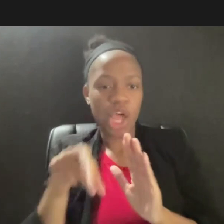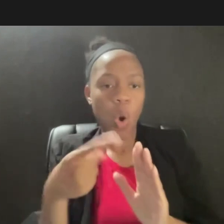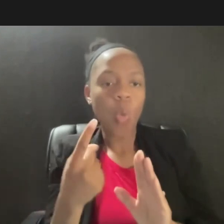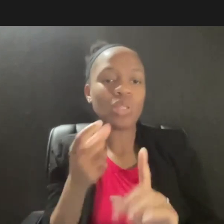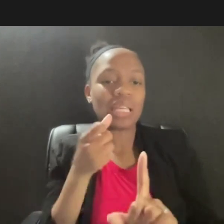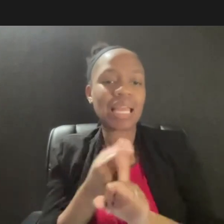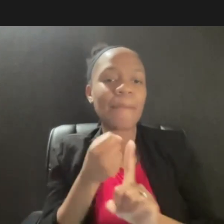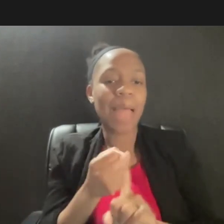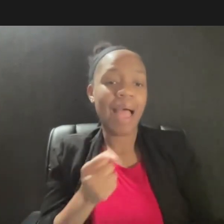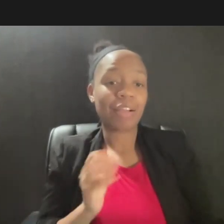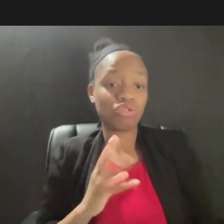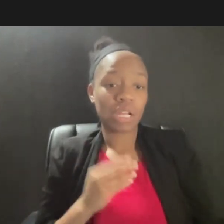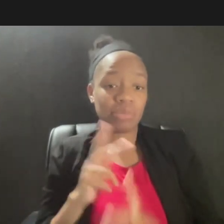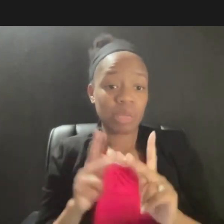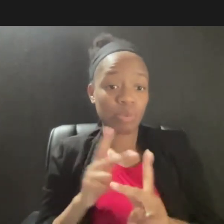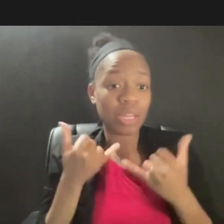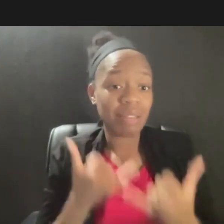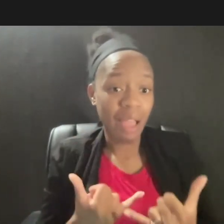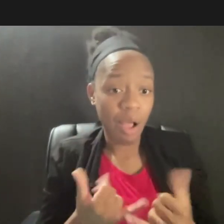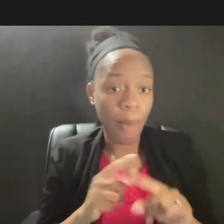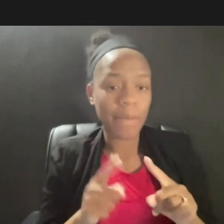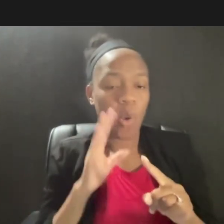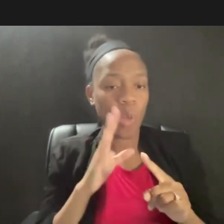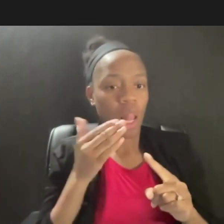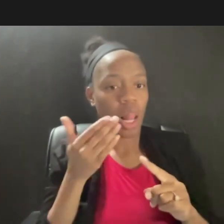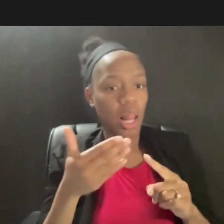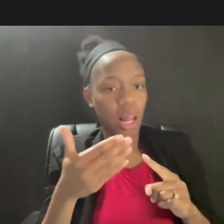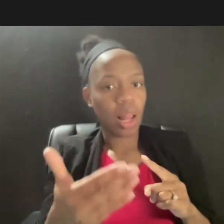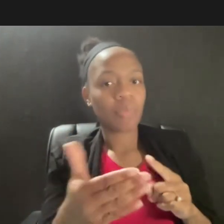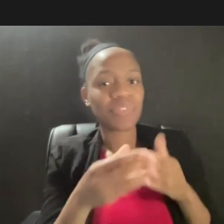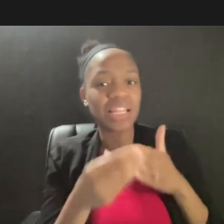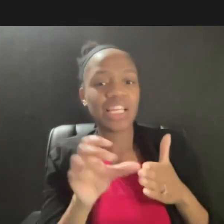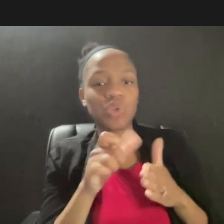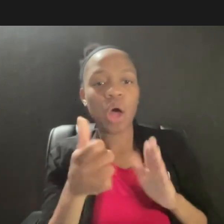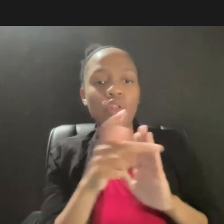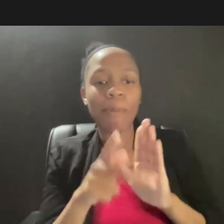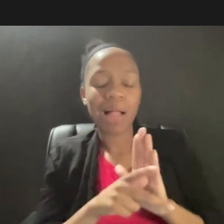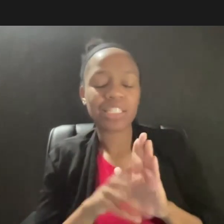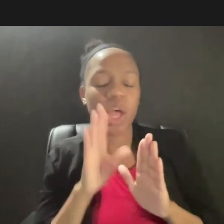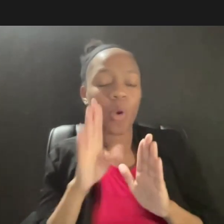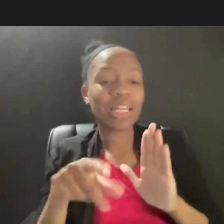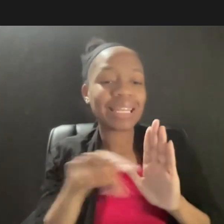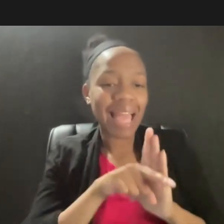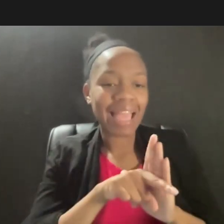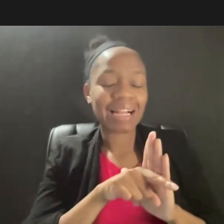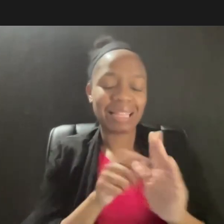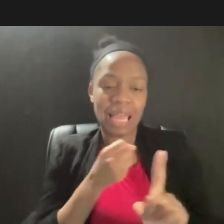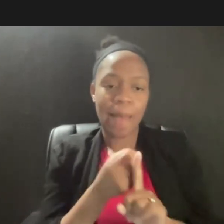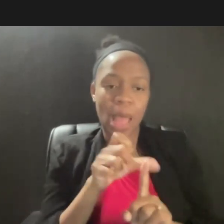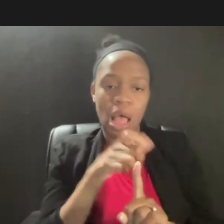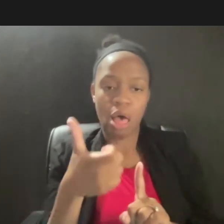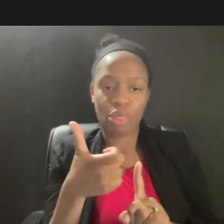people now, but will eventually lead to policies that negatively impact every other community of